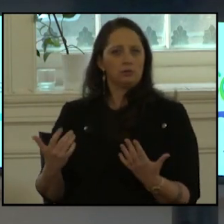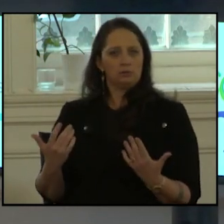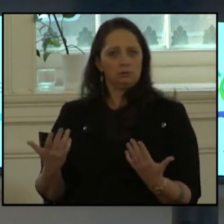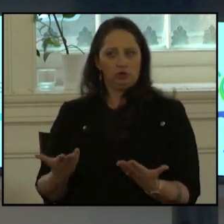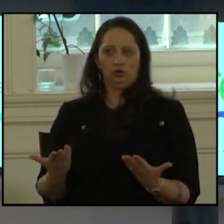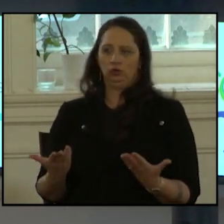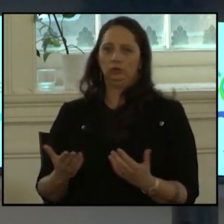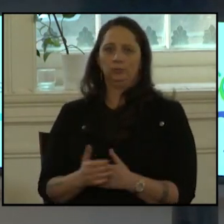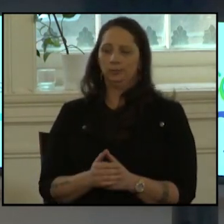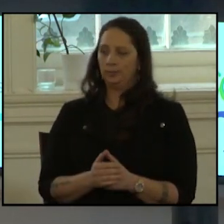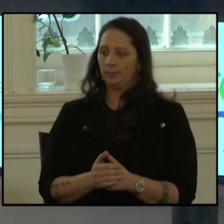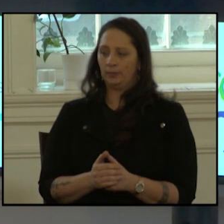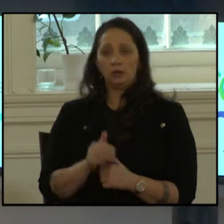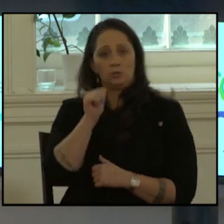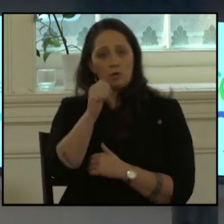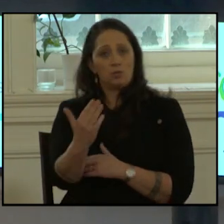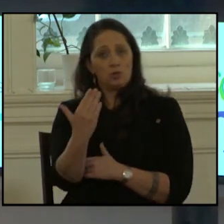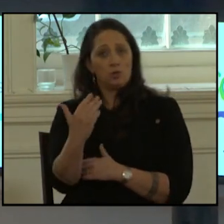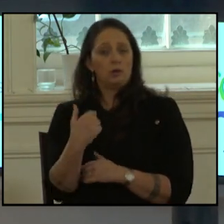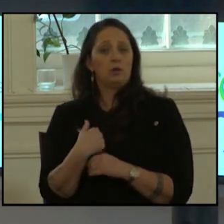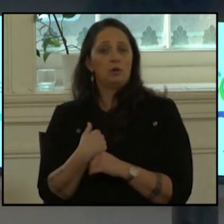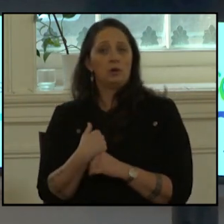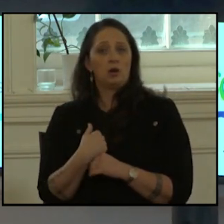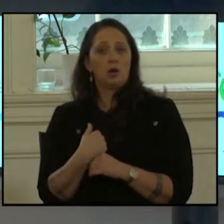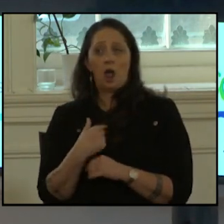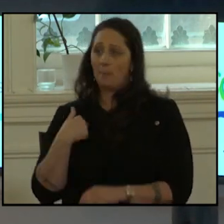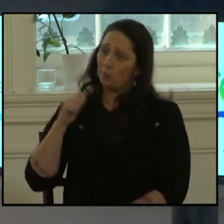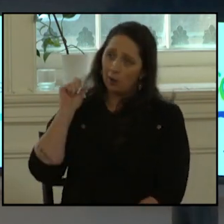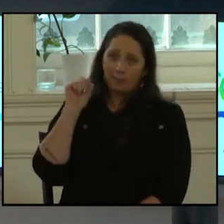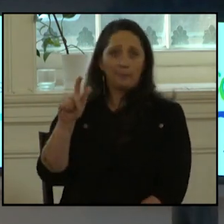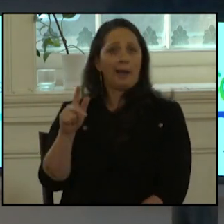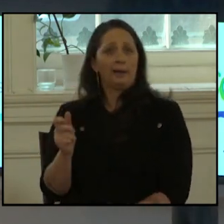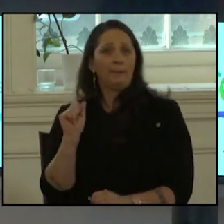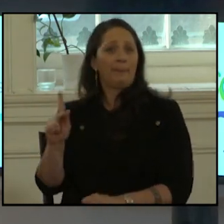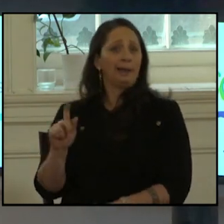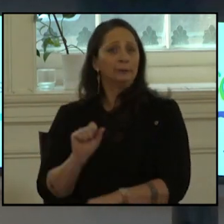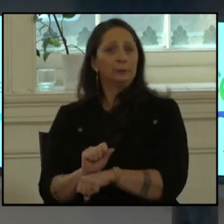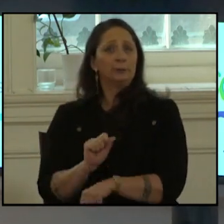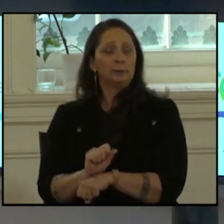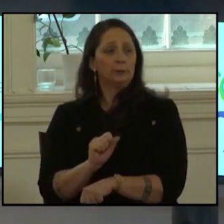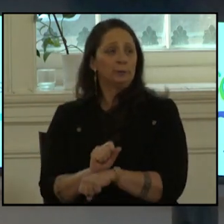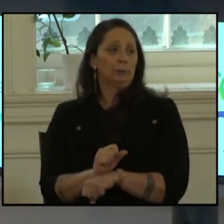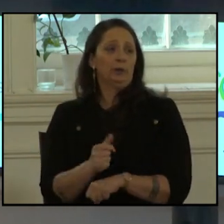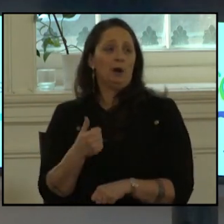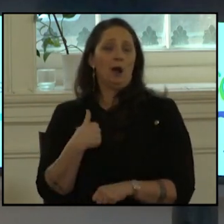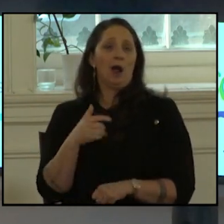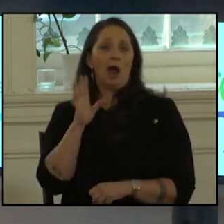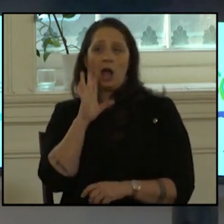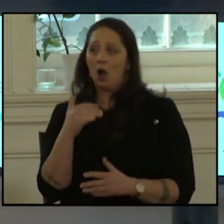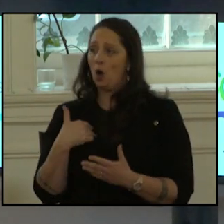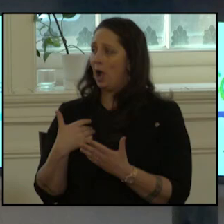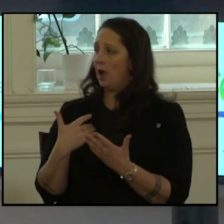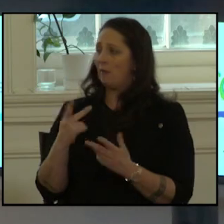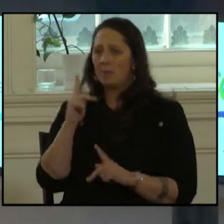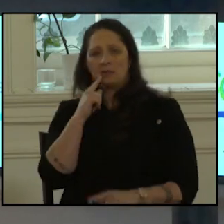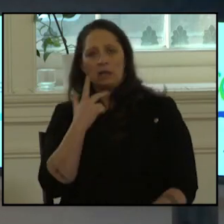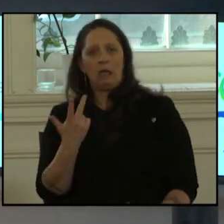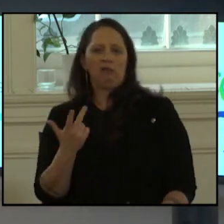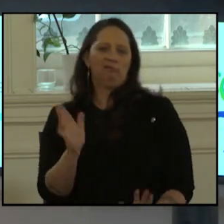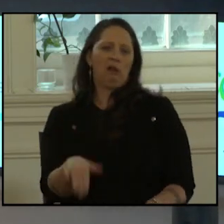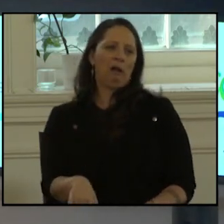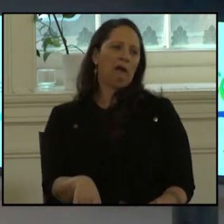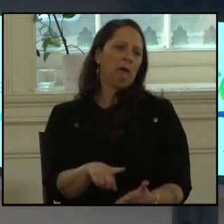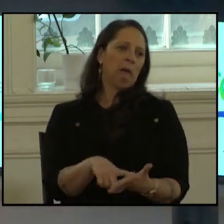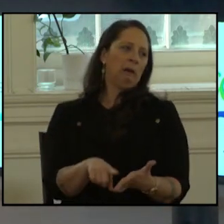And tomorrow morning, I'm going to be right back at it again, and I'll have some detractors, some naysayers come through and